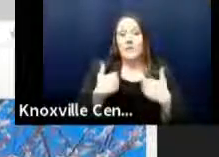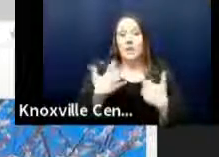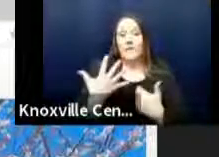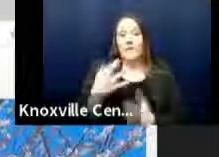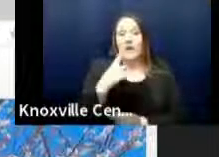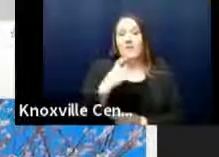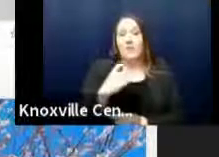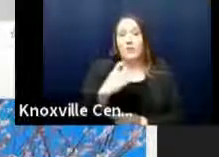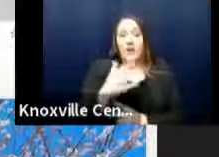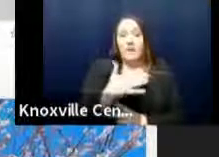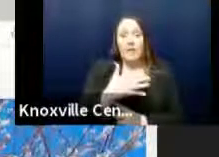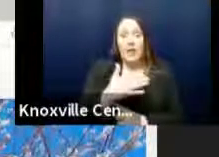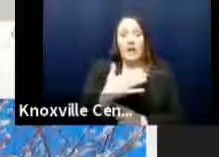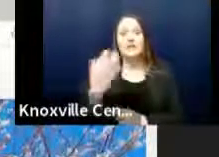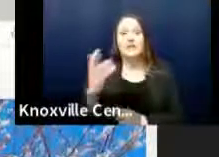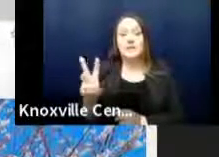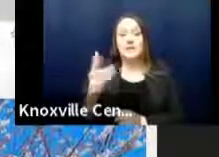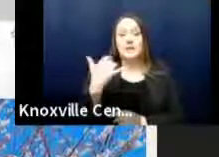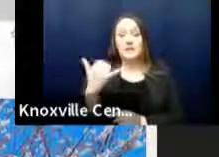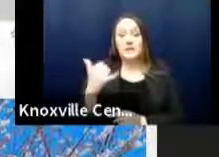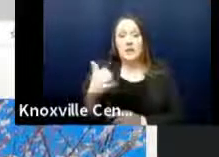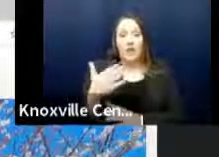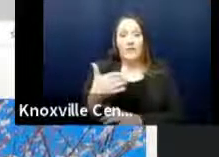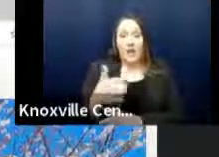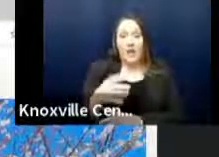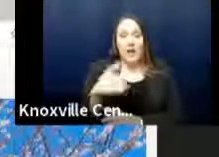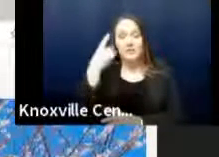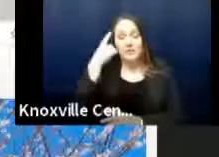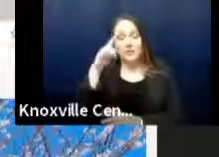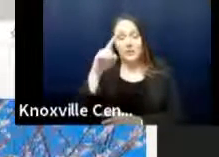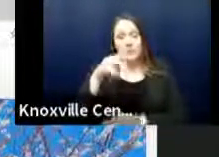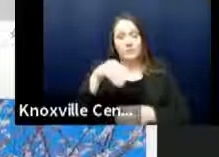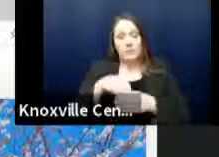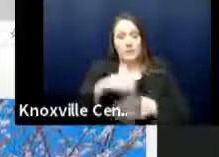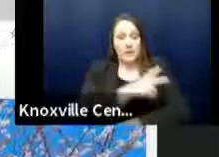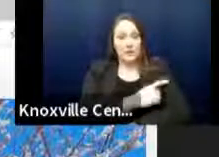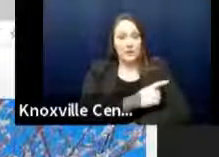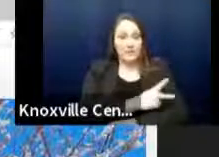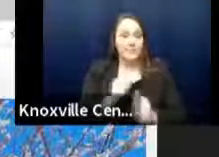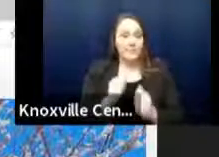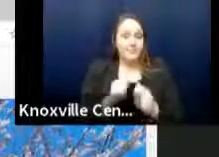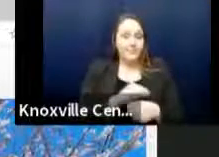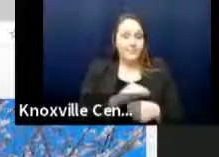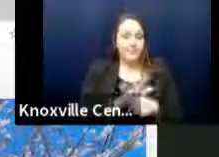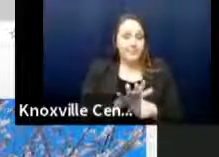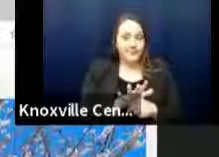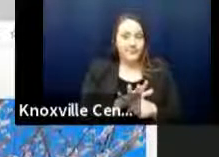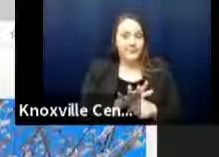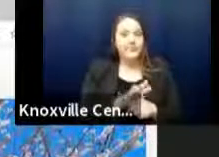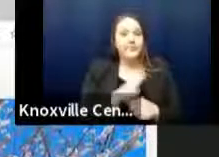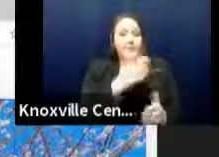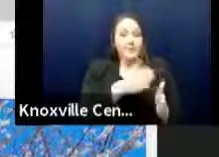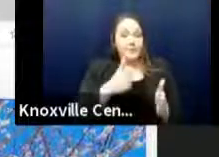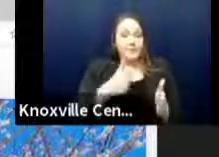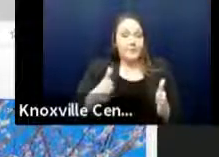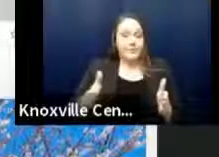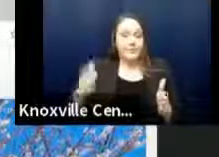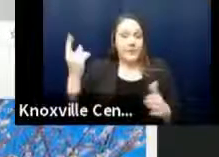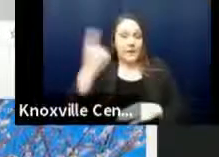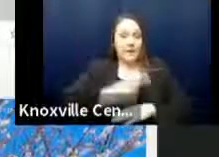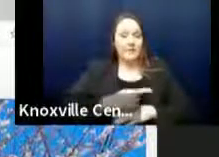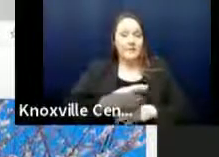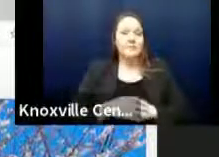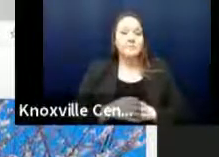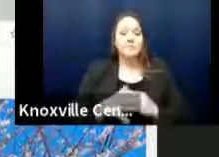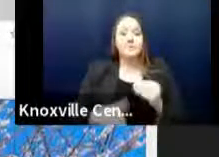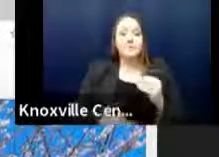6 yellow flags detected for the number of inpatients with COVID-19, of which there were consecutive day trends. Additionally,